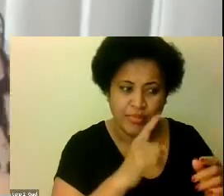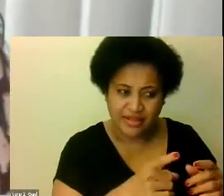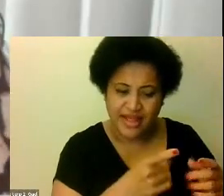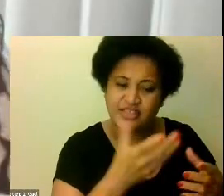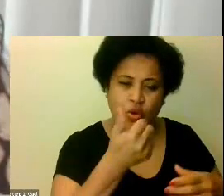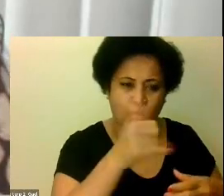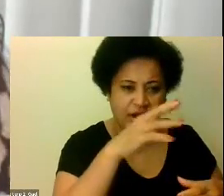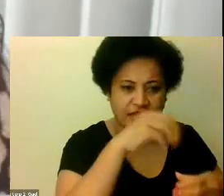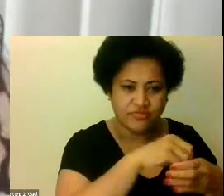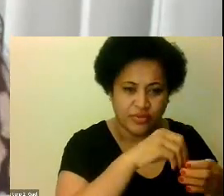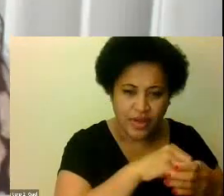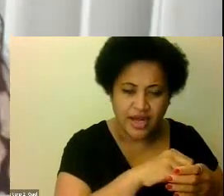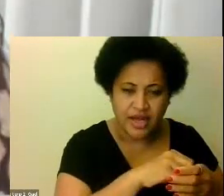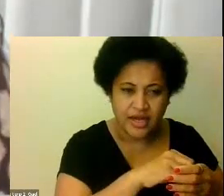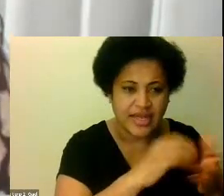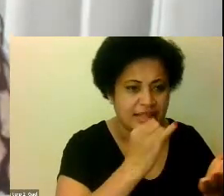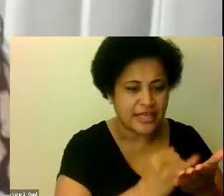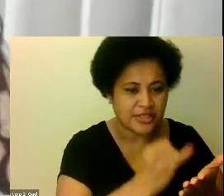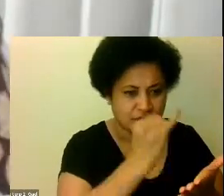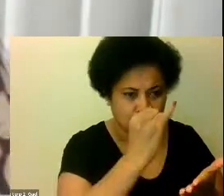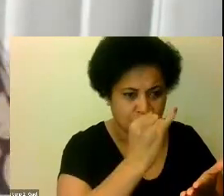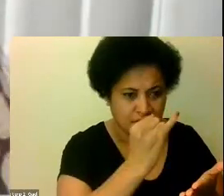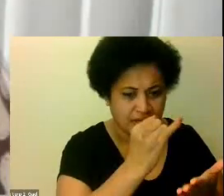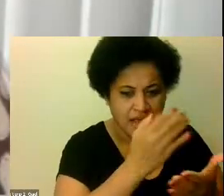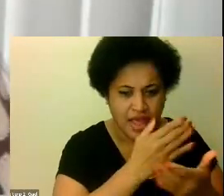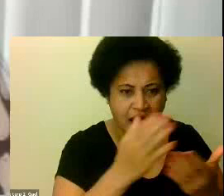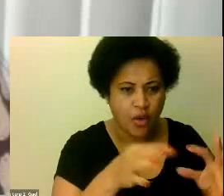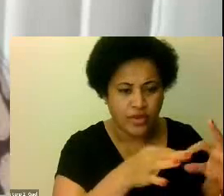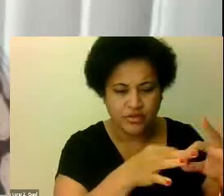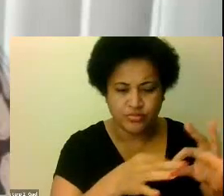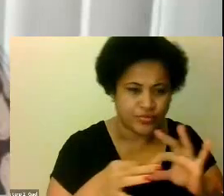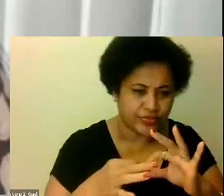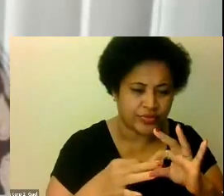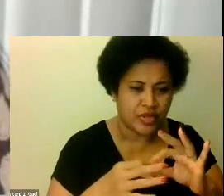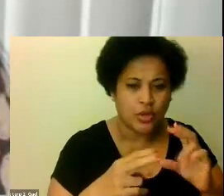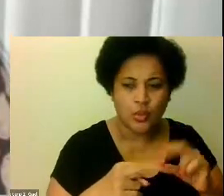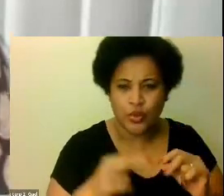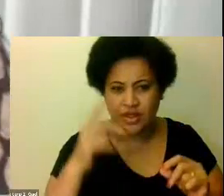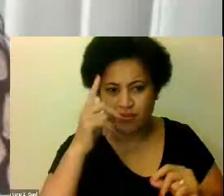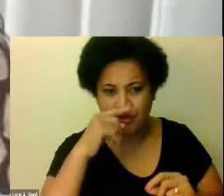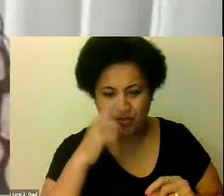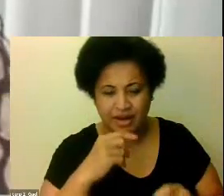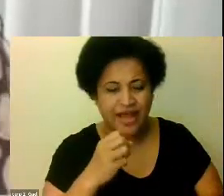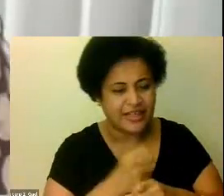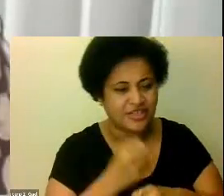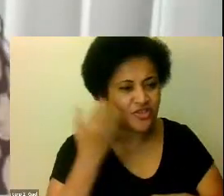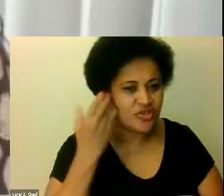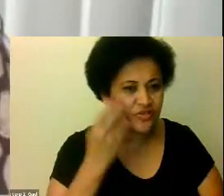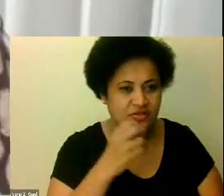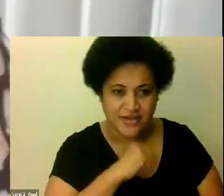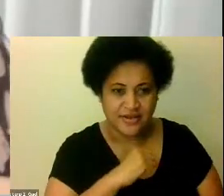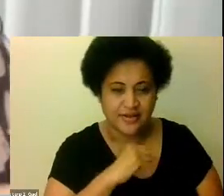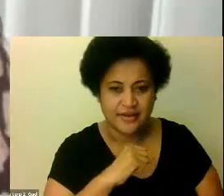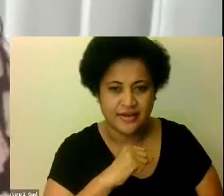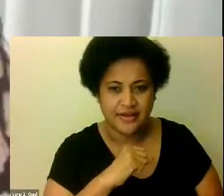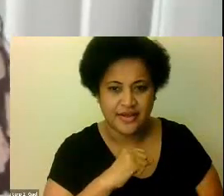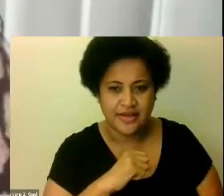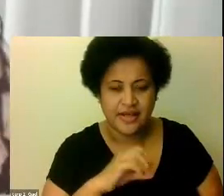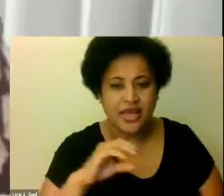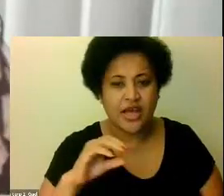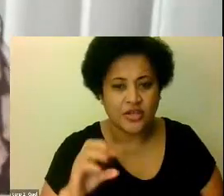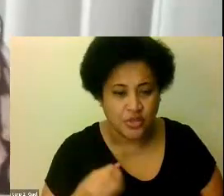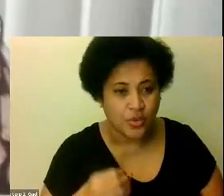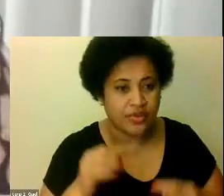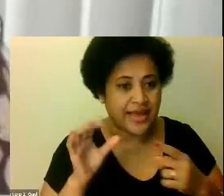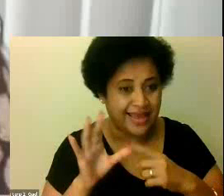that reshare the social relationships and also gender relations. And I think the AI has the means